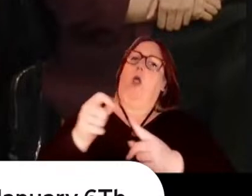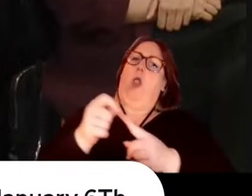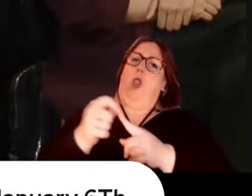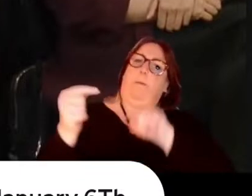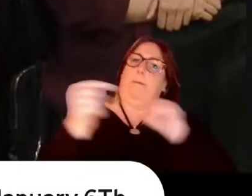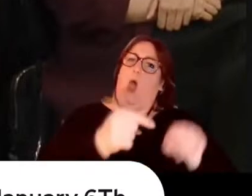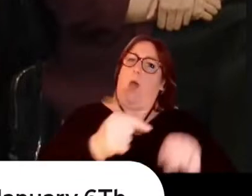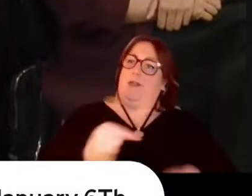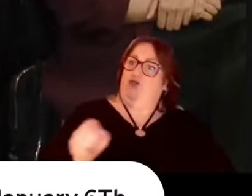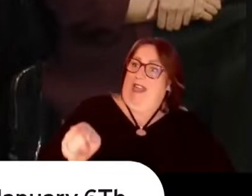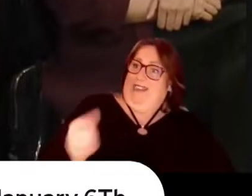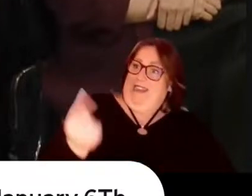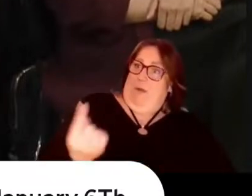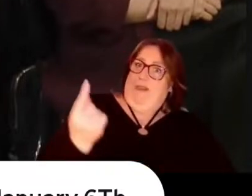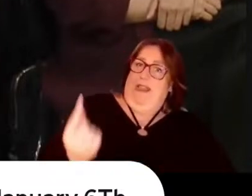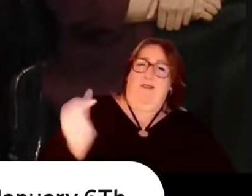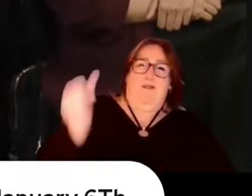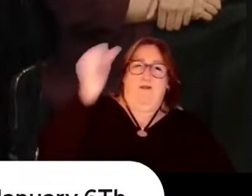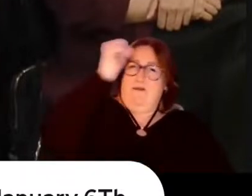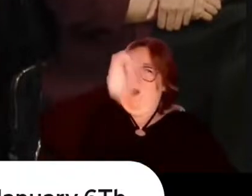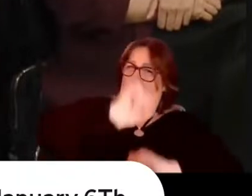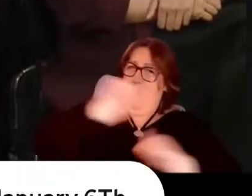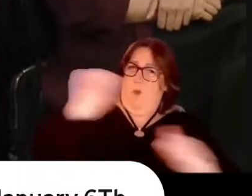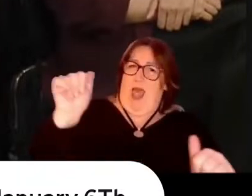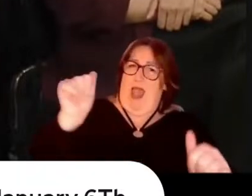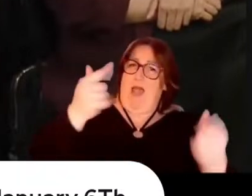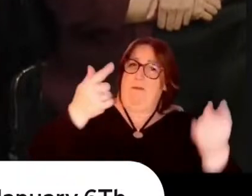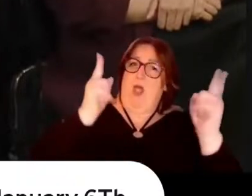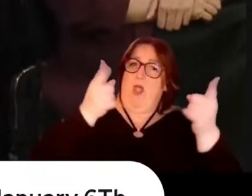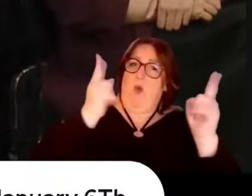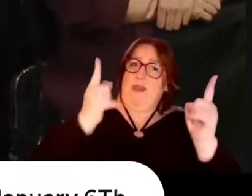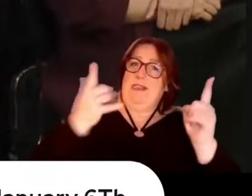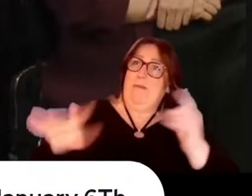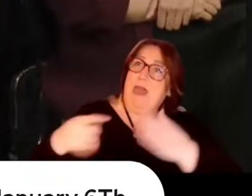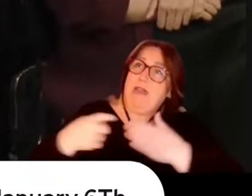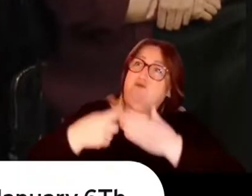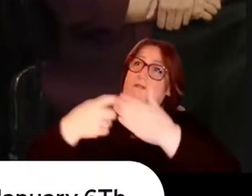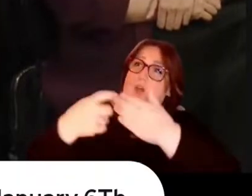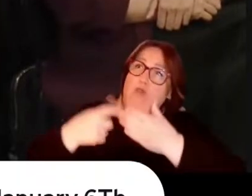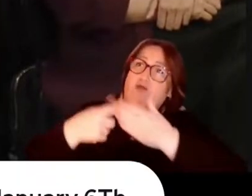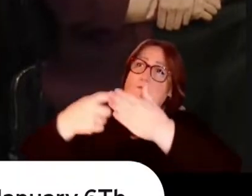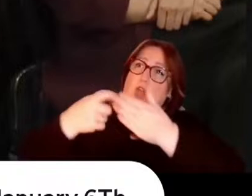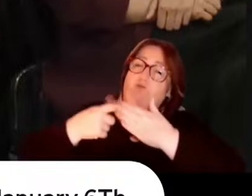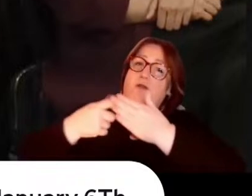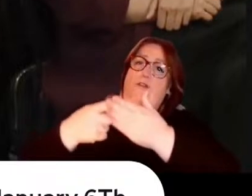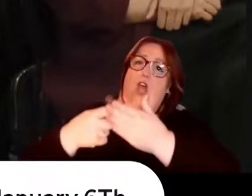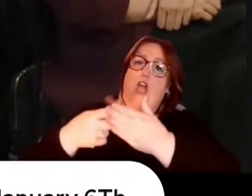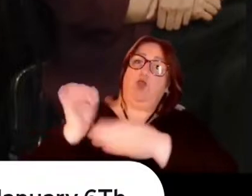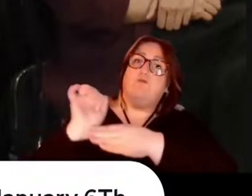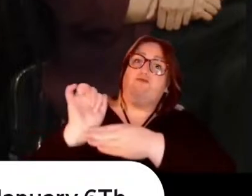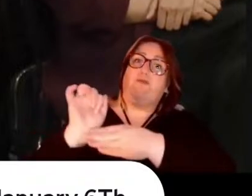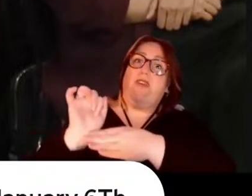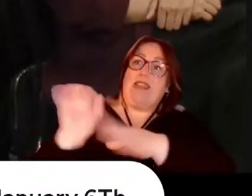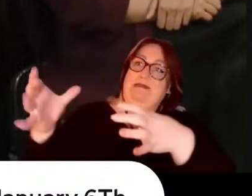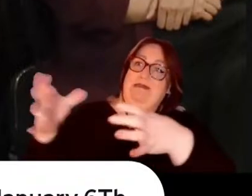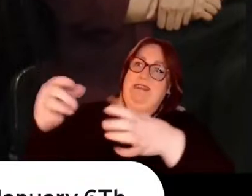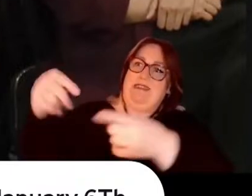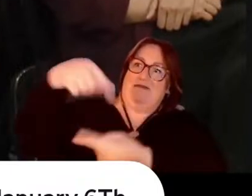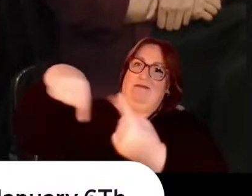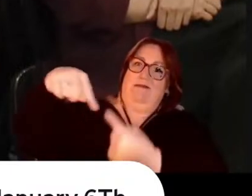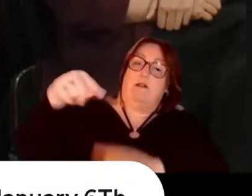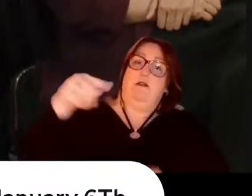to Prevent, the anti-terrorism programme, 3 times. He'd had contact with the police, the courts, the